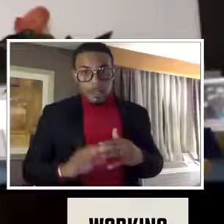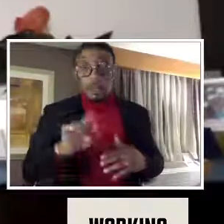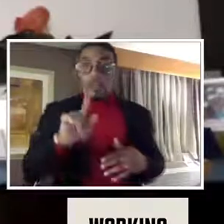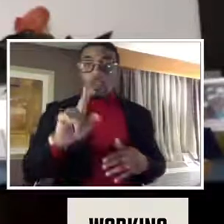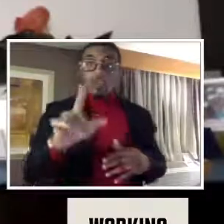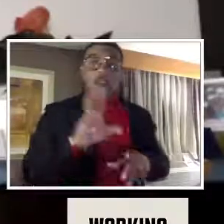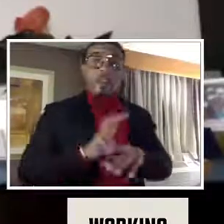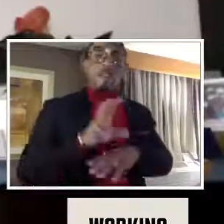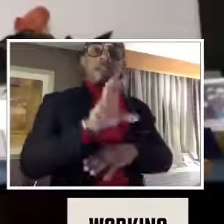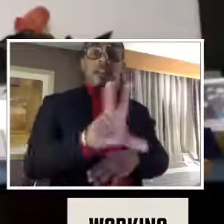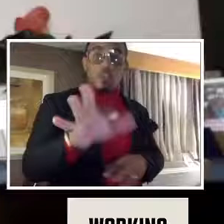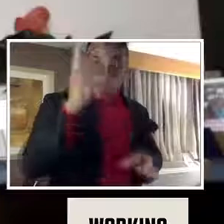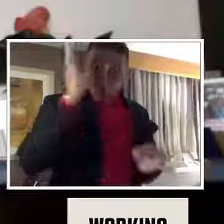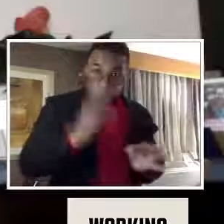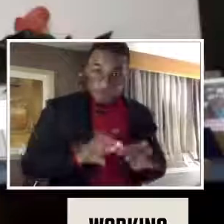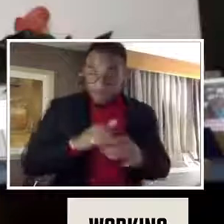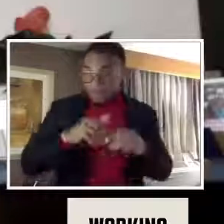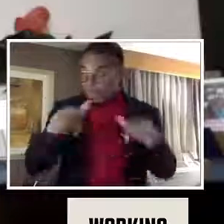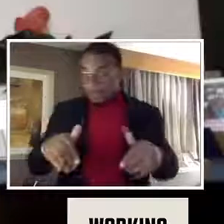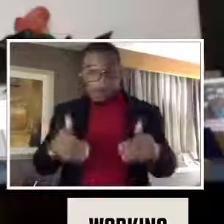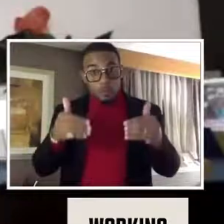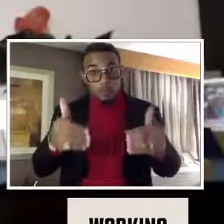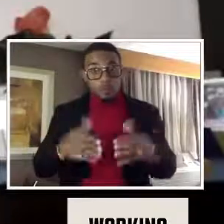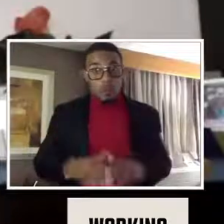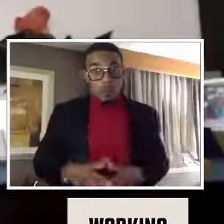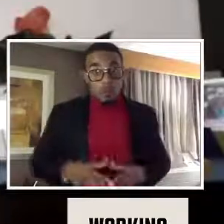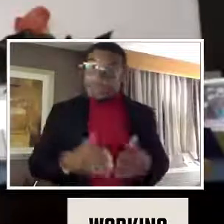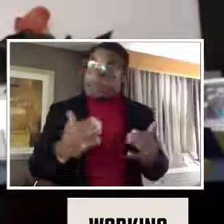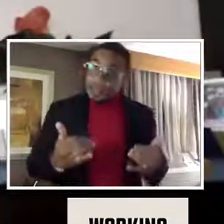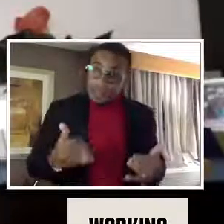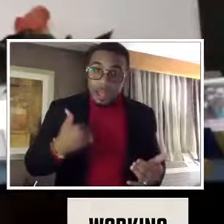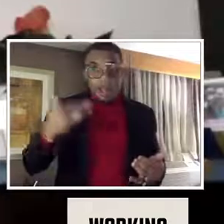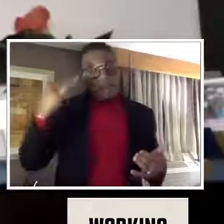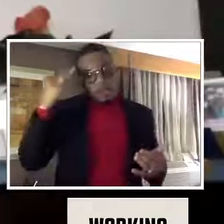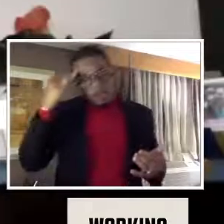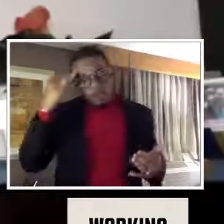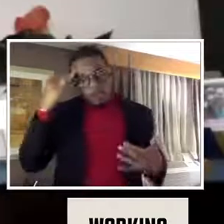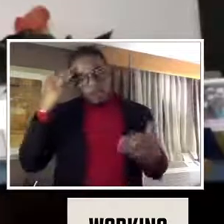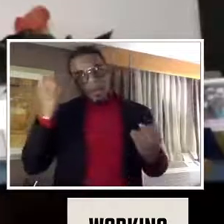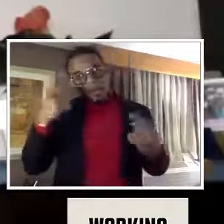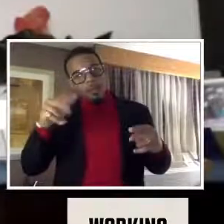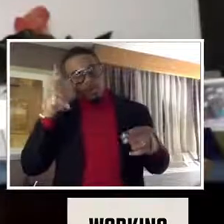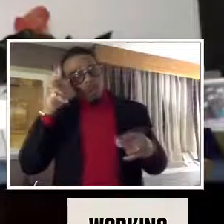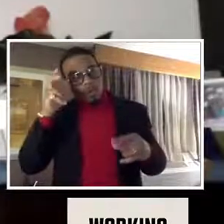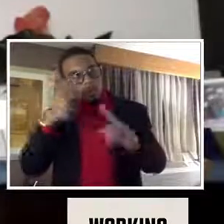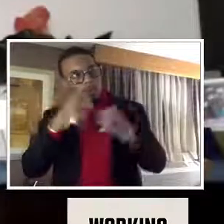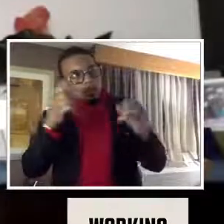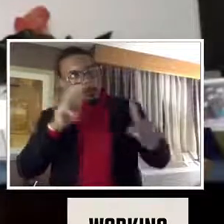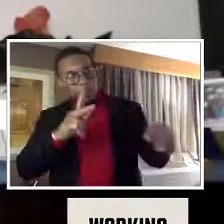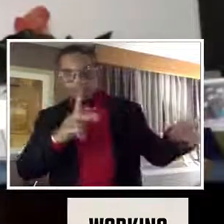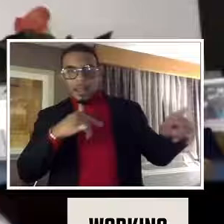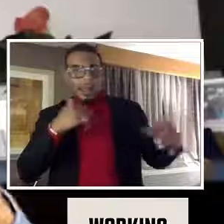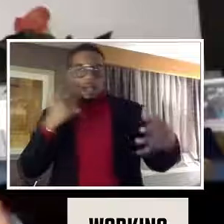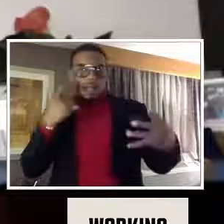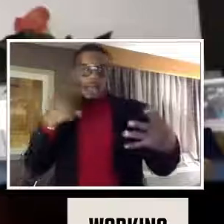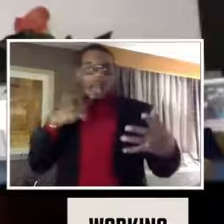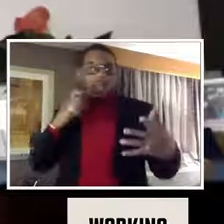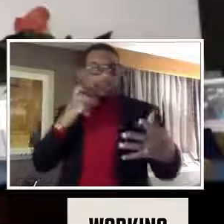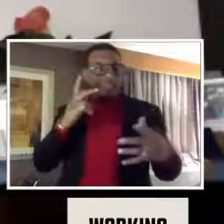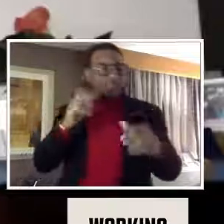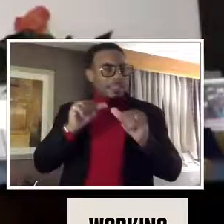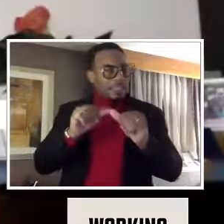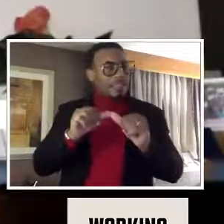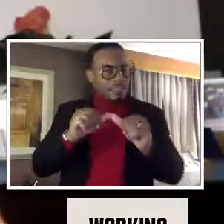you've invested your faith in this movement. Now, I know many of you have heard from a lot of people, but I need to